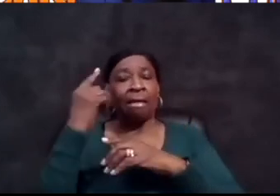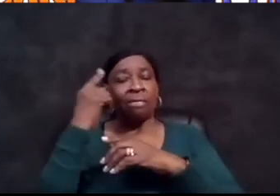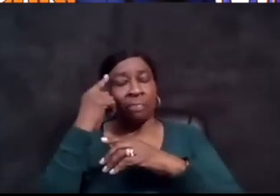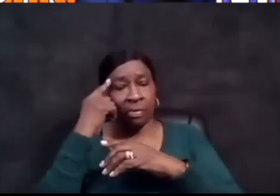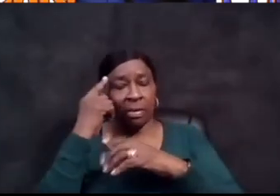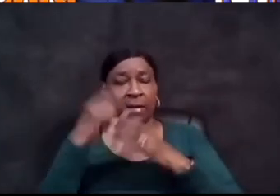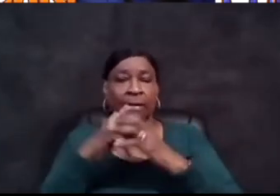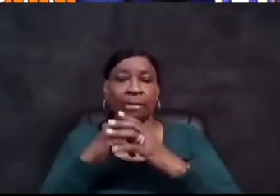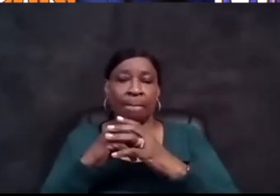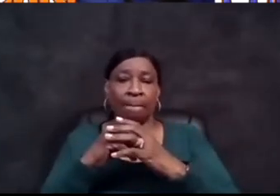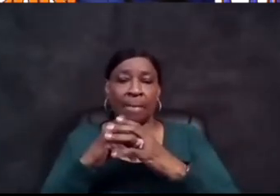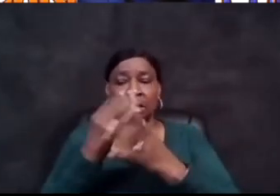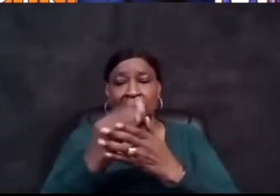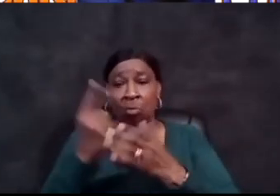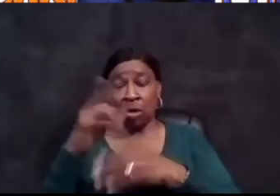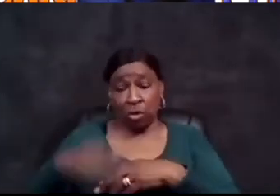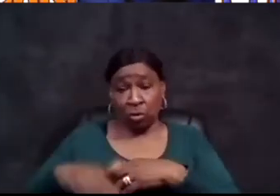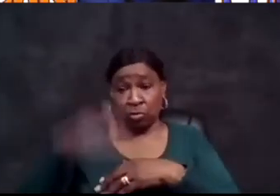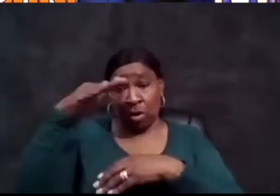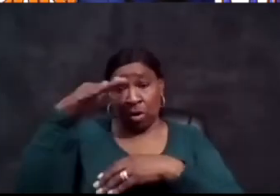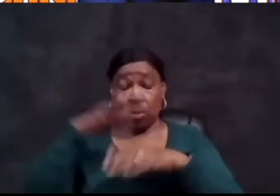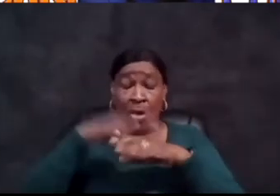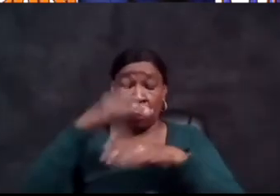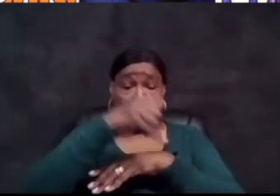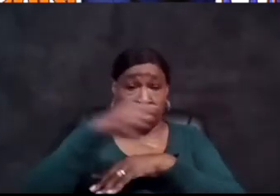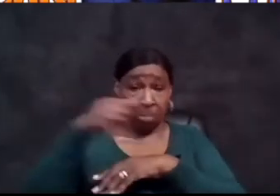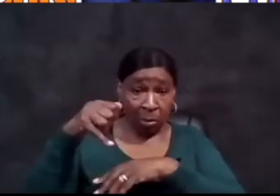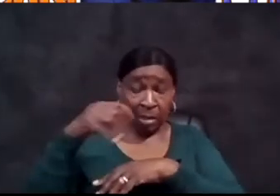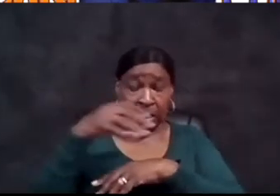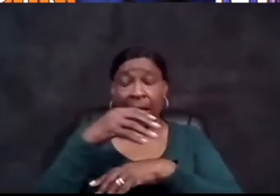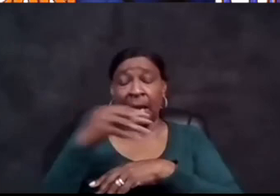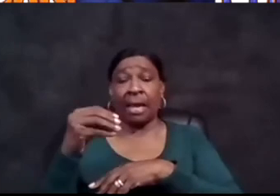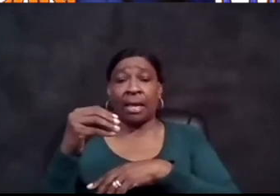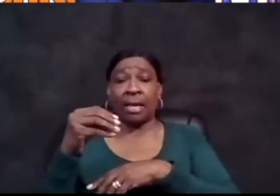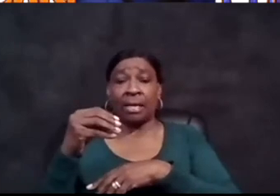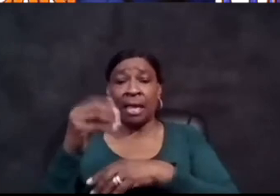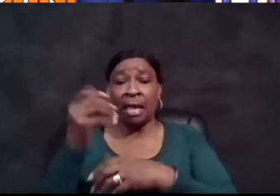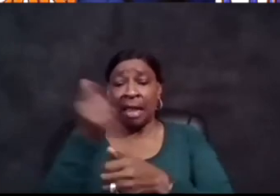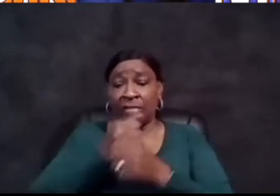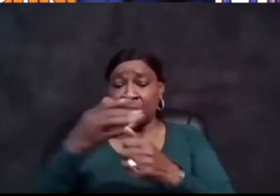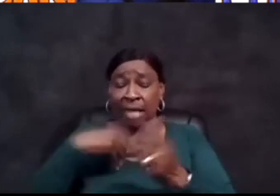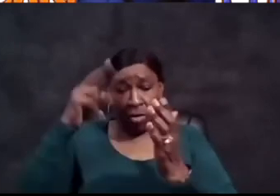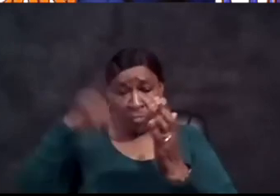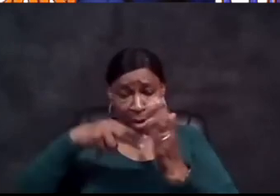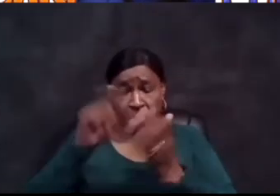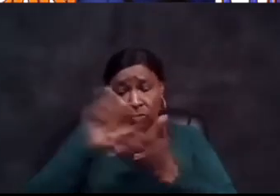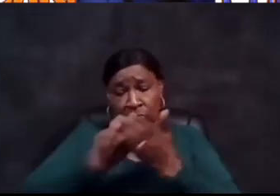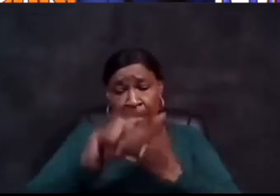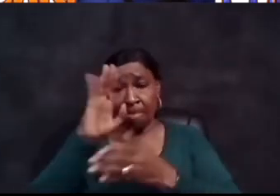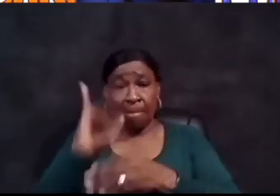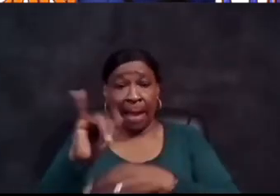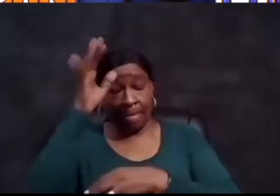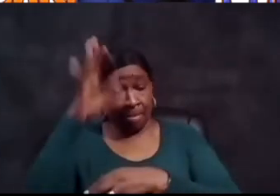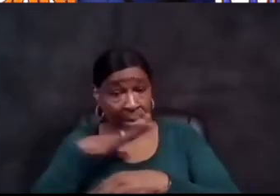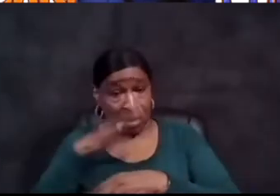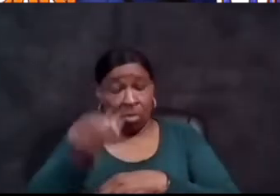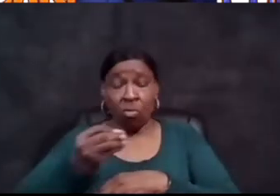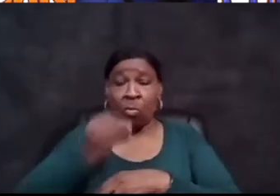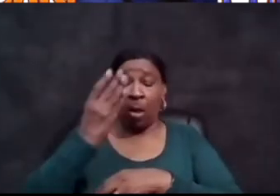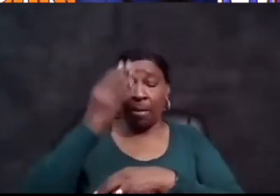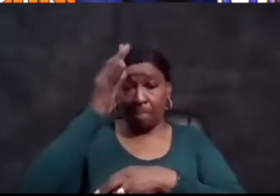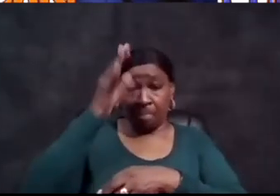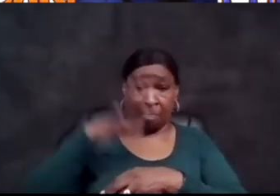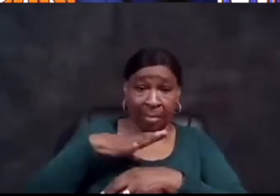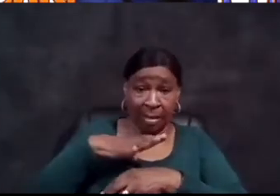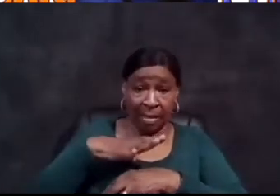as someone who grew up on the border, and who everything I've read has been written by men, by white men, by it's